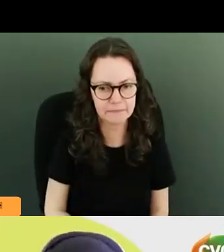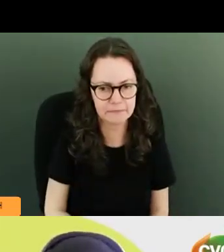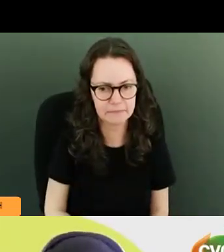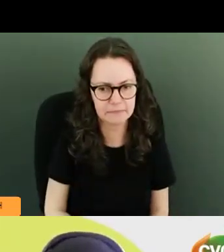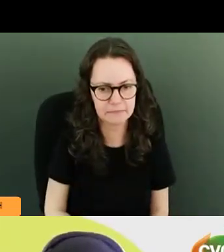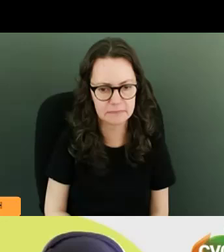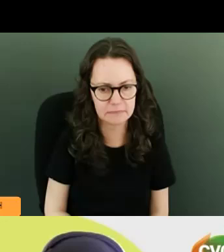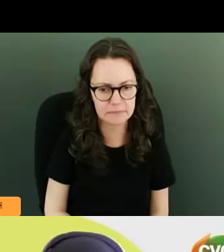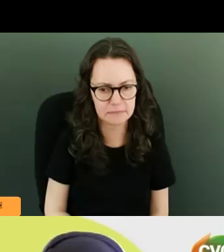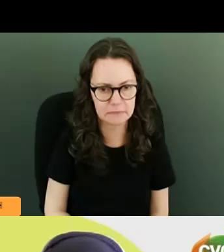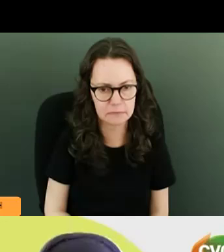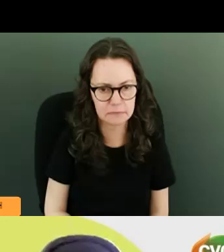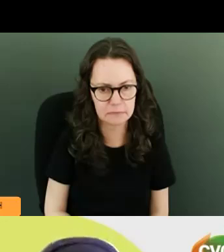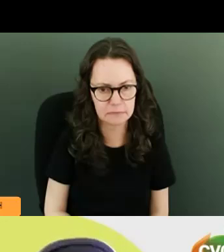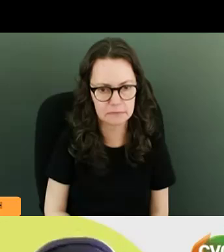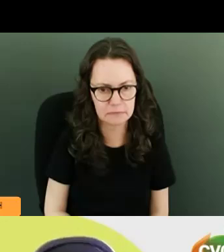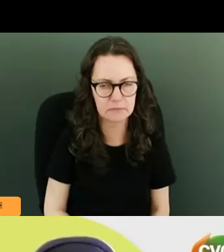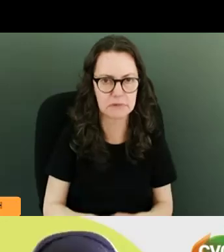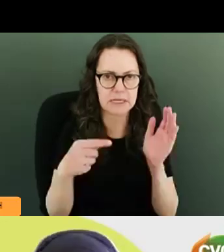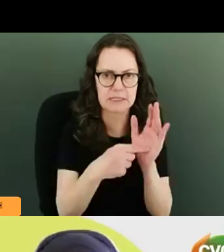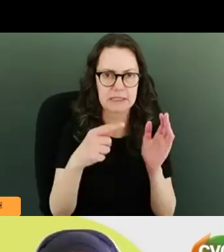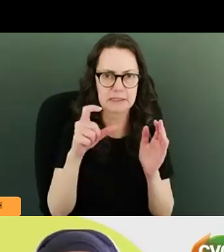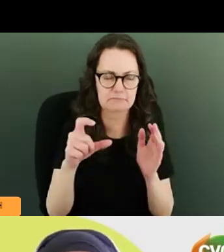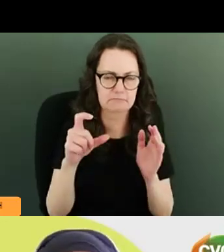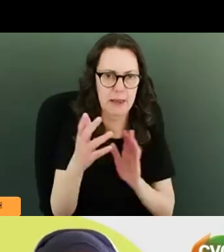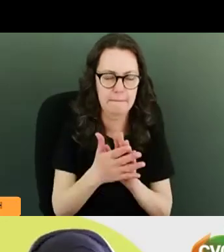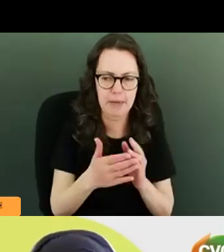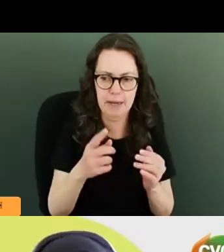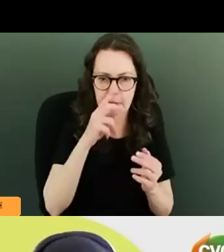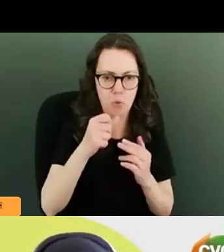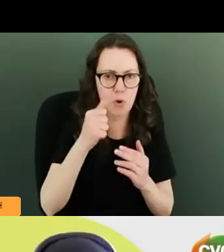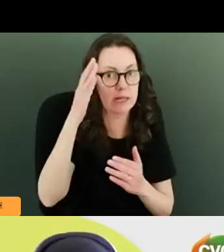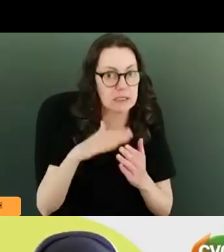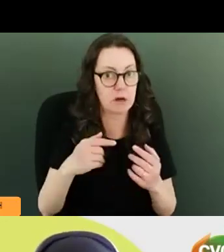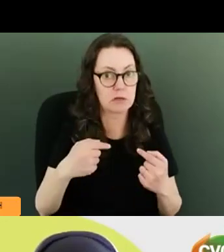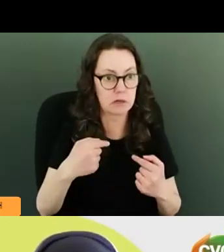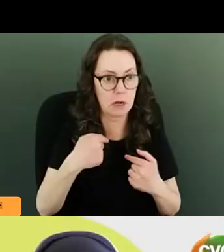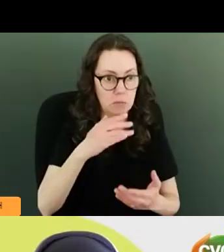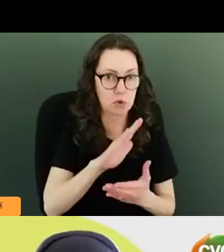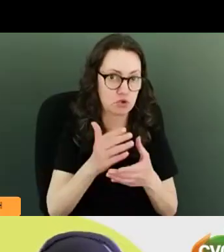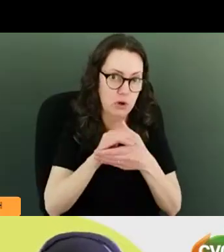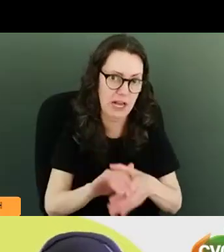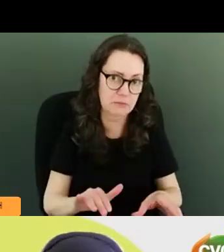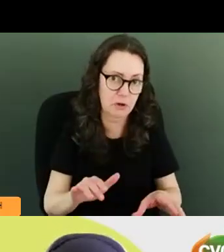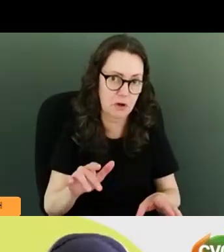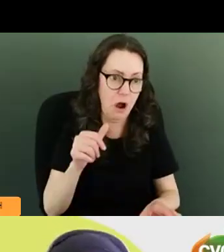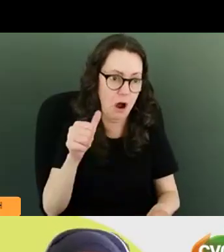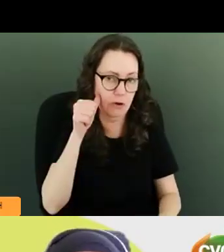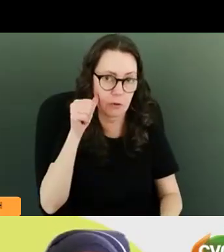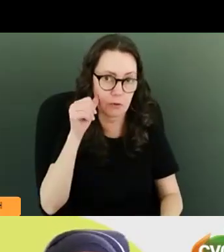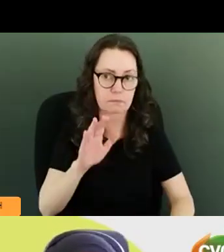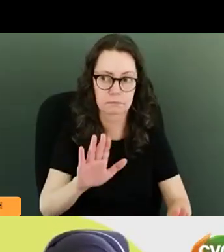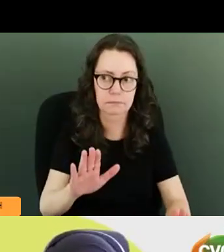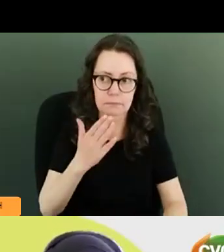charge of change is recognizing that people with lived experience are the true experts in their own lives and trusting that